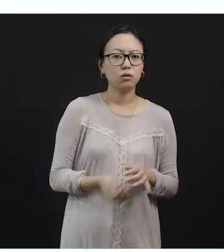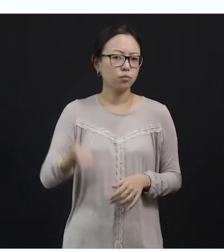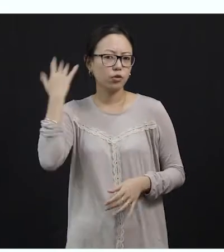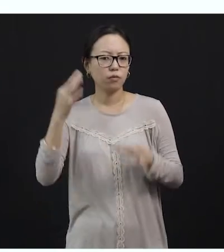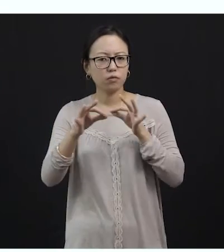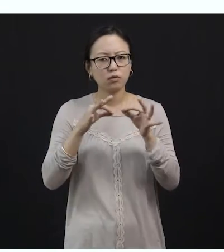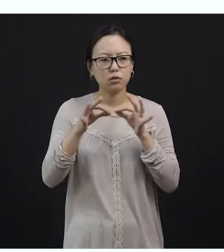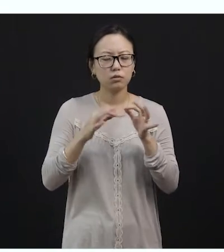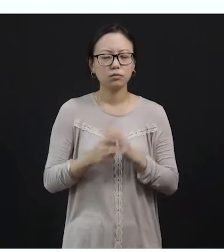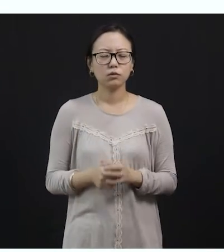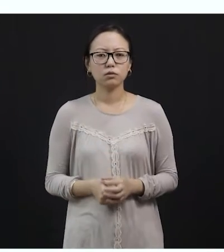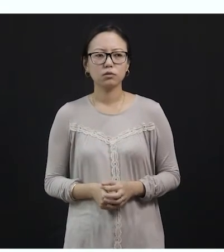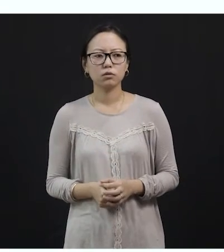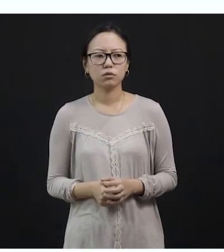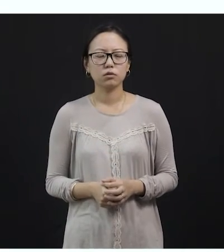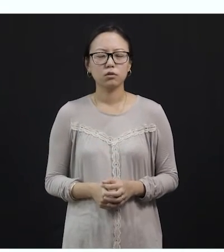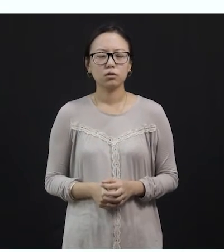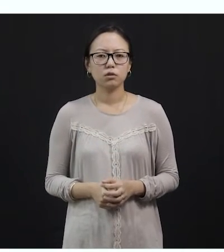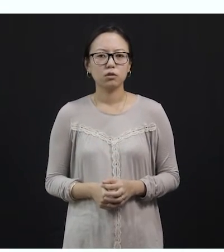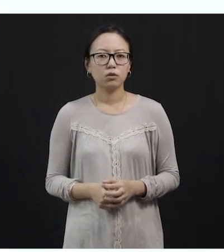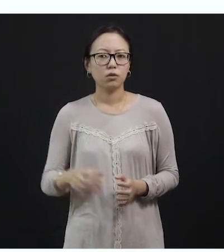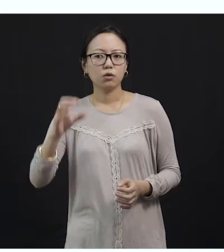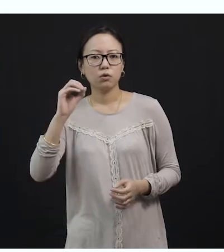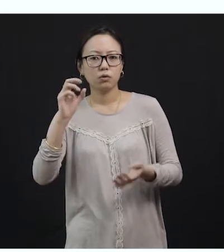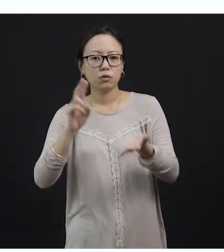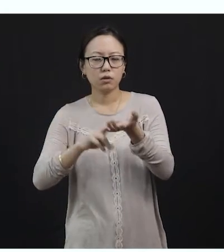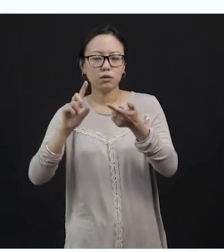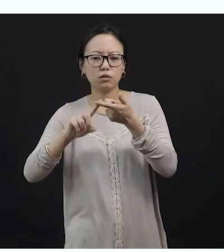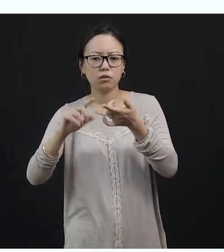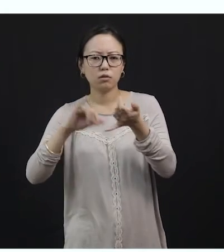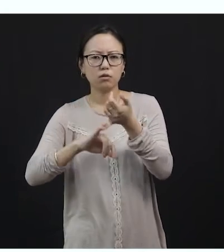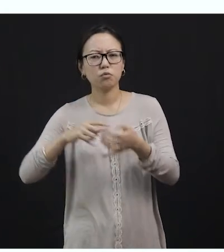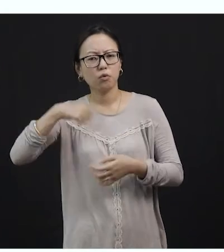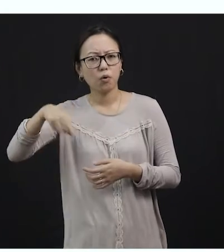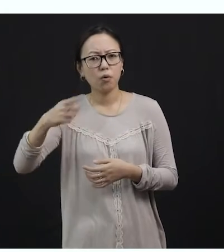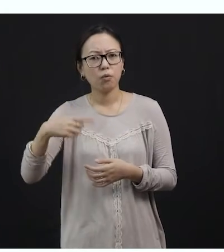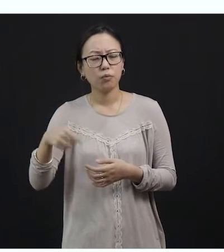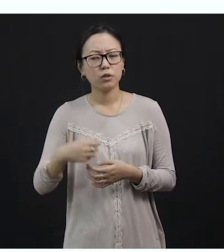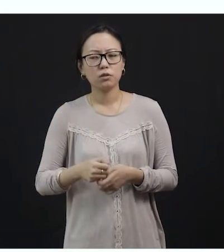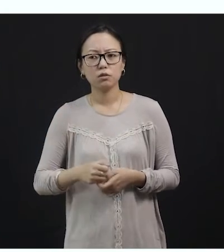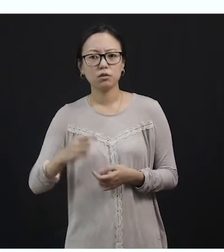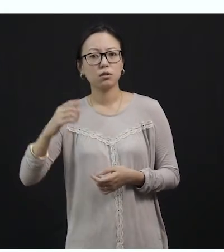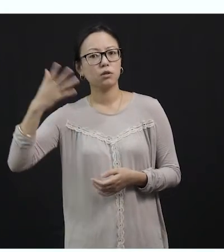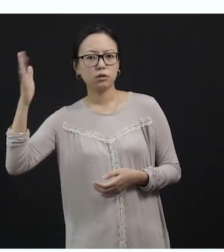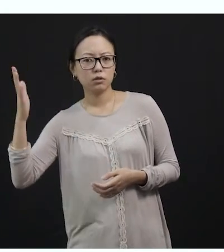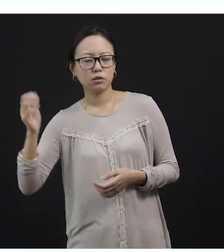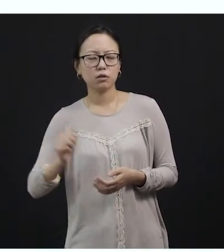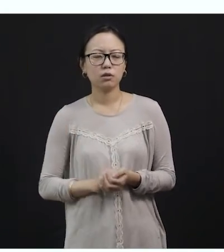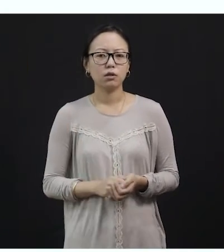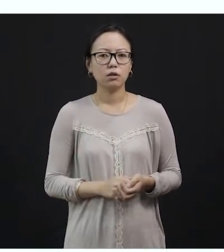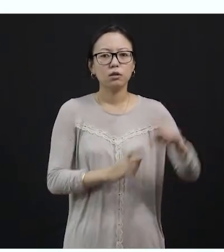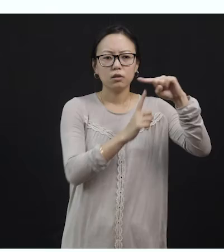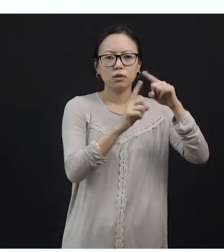earlier, the ones place is always on the right and the tens place is always on the left. All